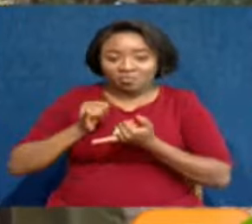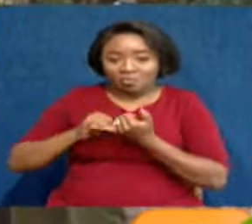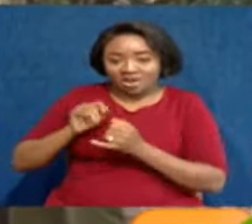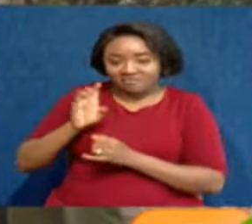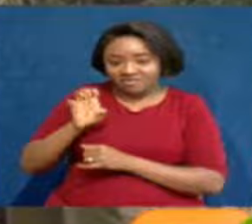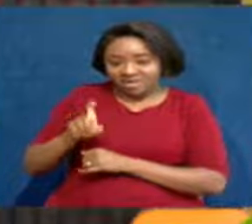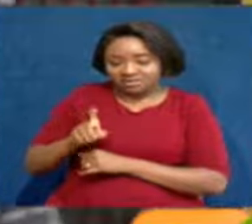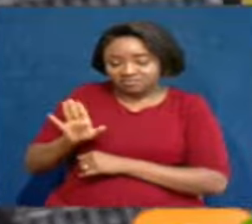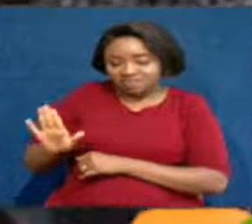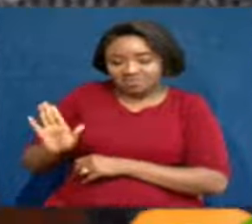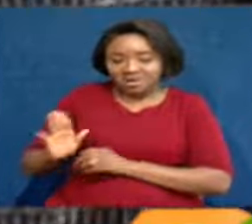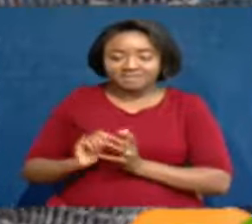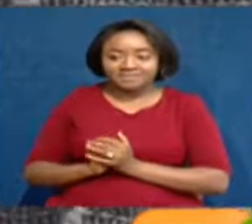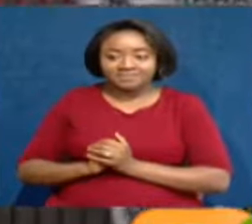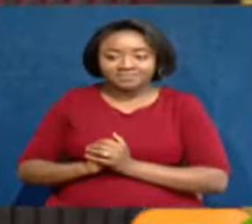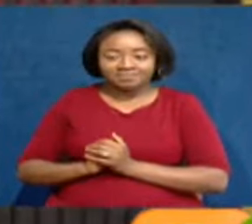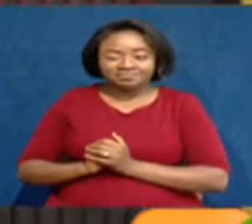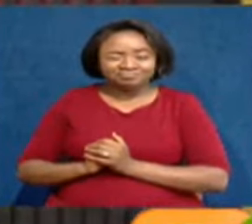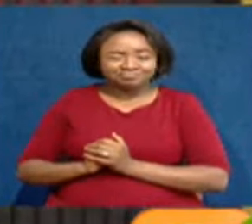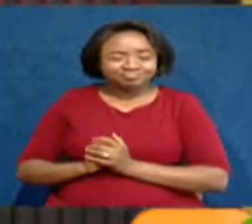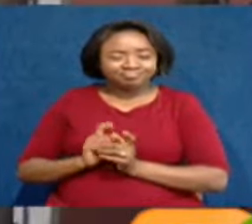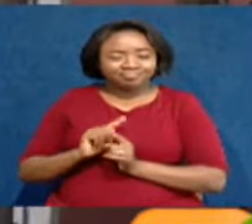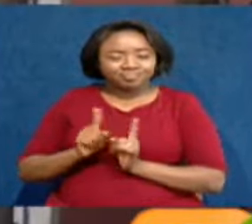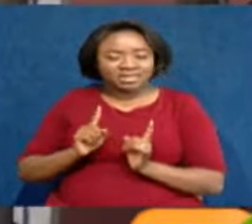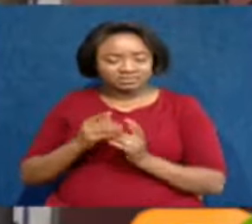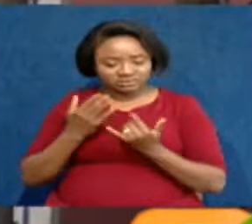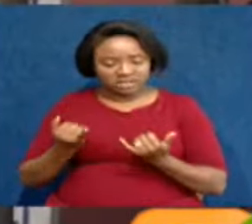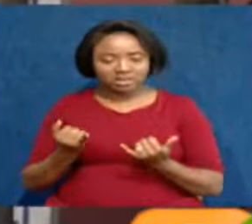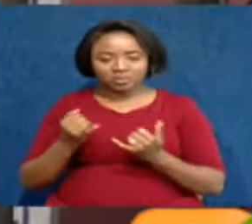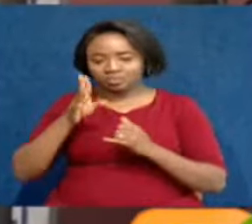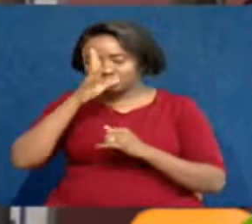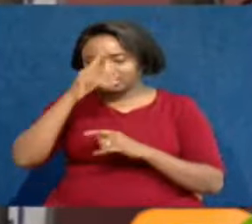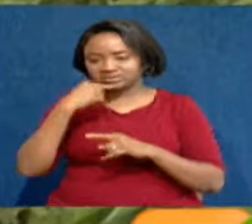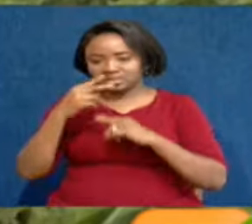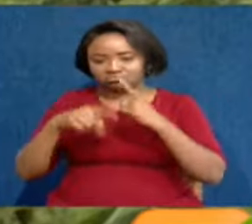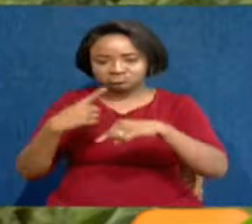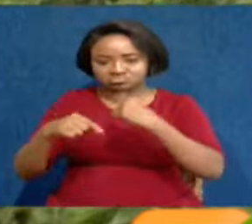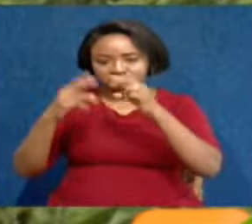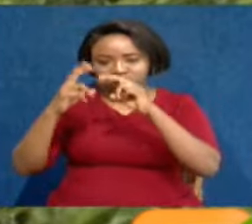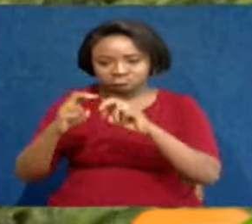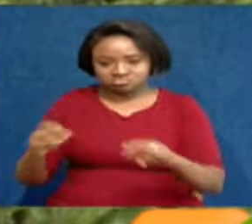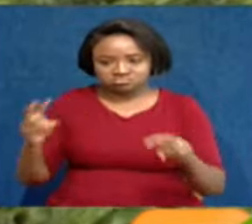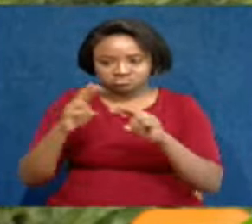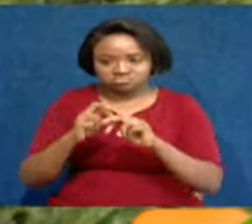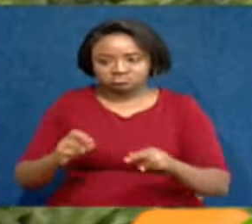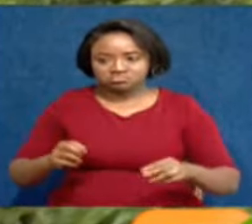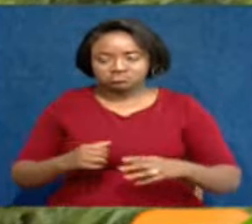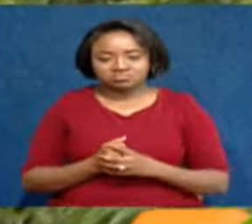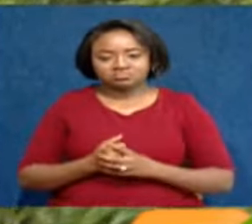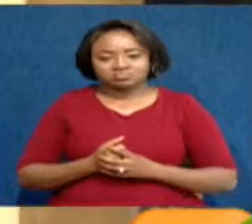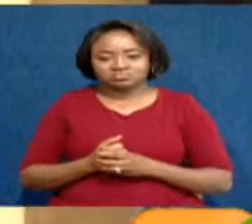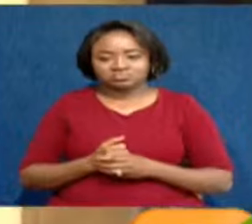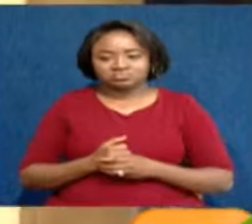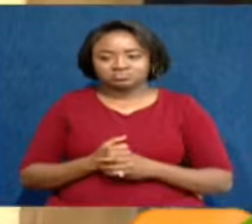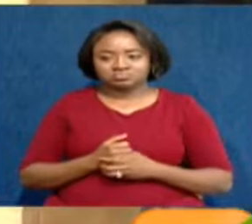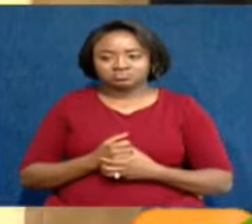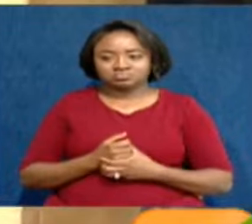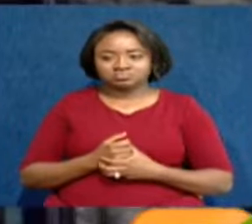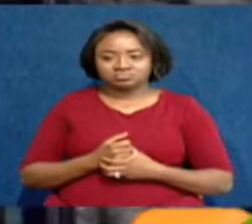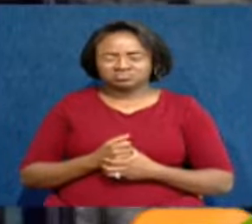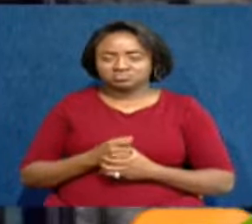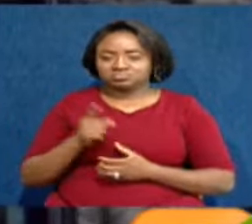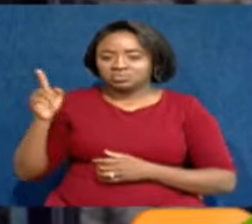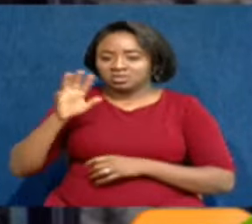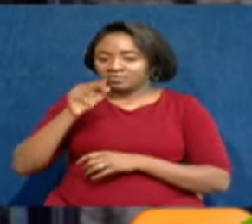County Police Commandant Charles Cassez says the investigation remains active. The officer was struck from the